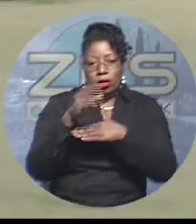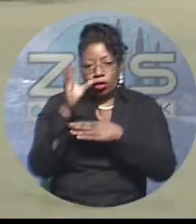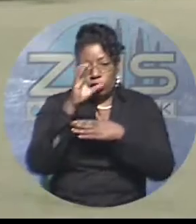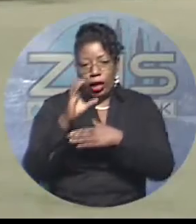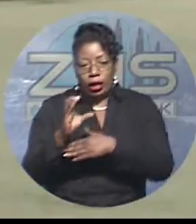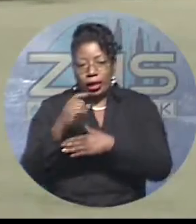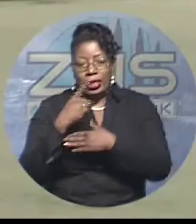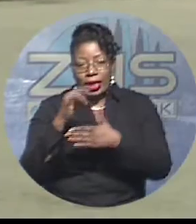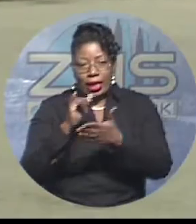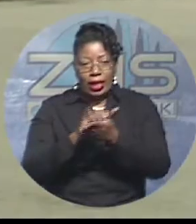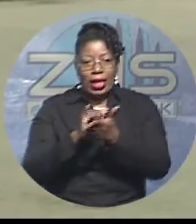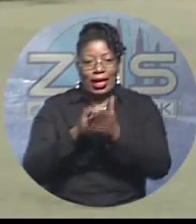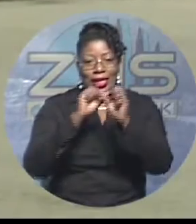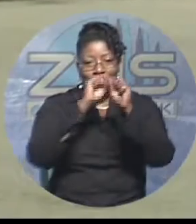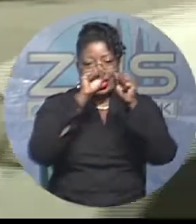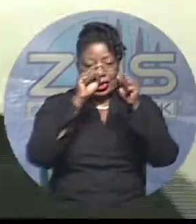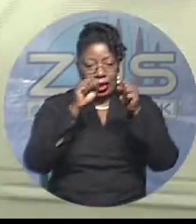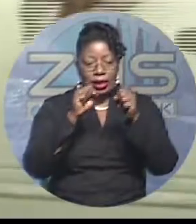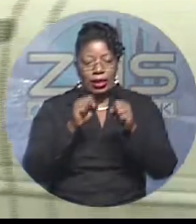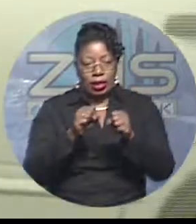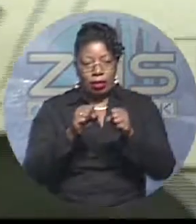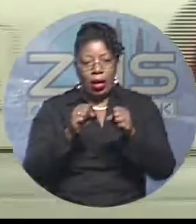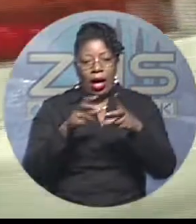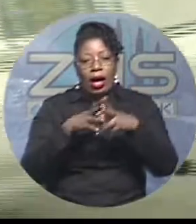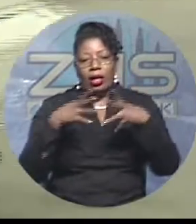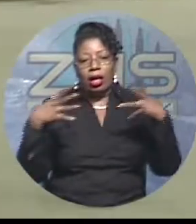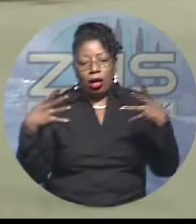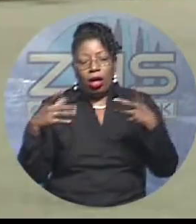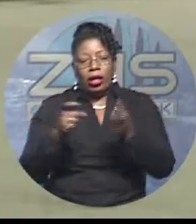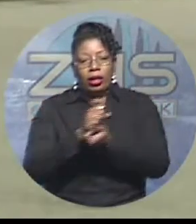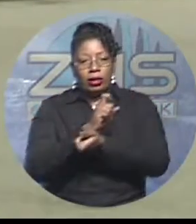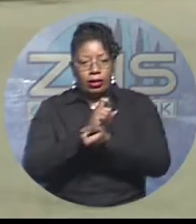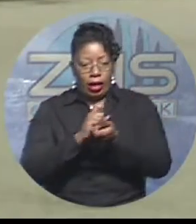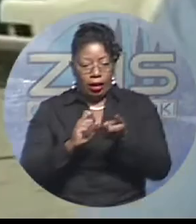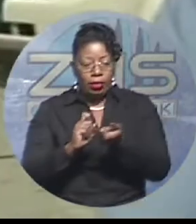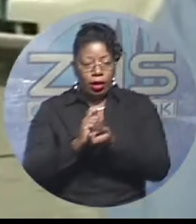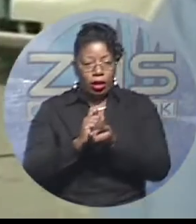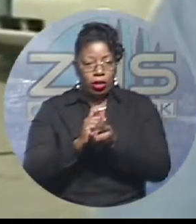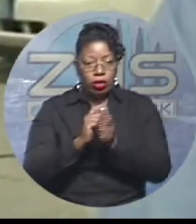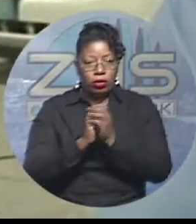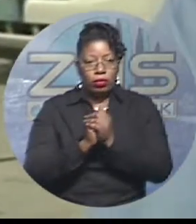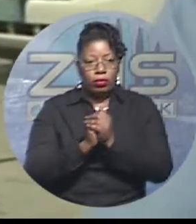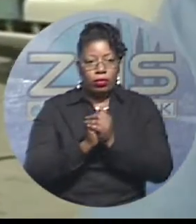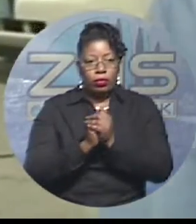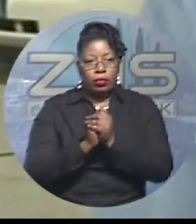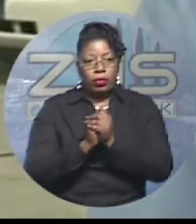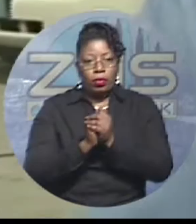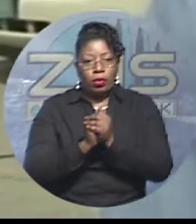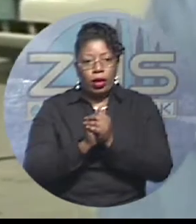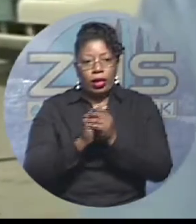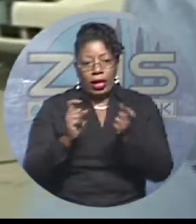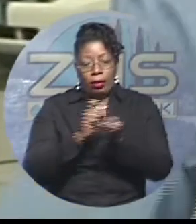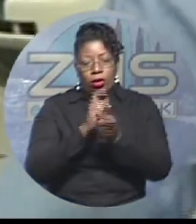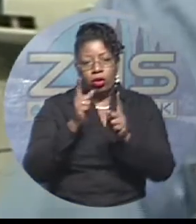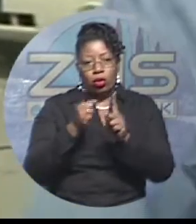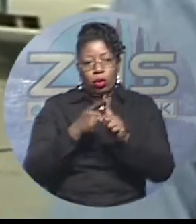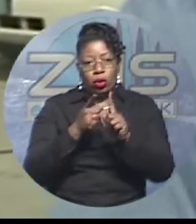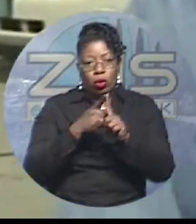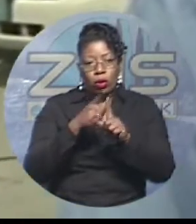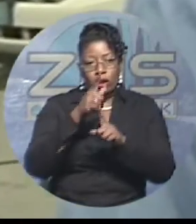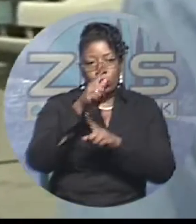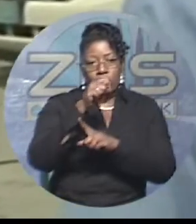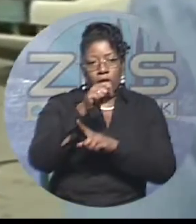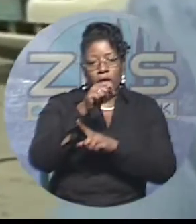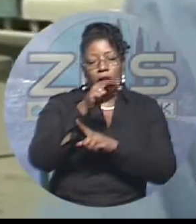have determined that the system incurred extensive damage. We have significant damage to our transmission line,